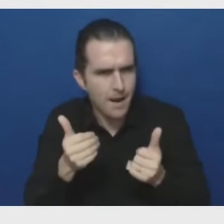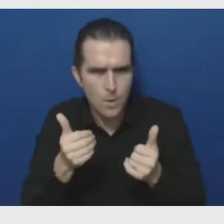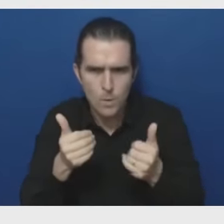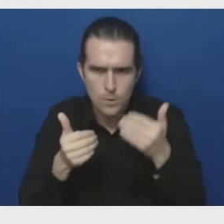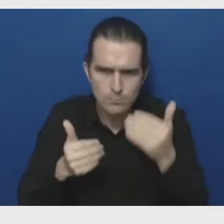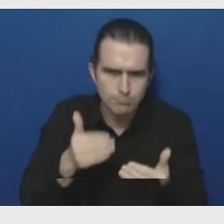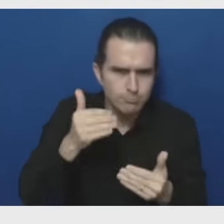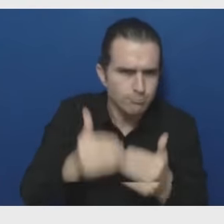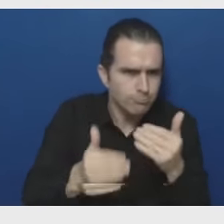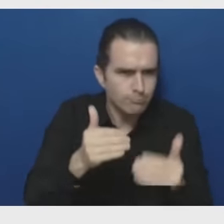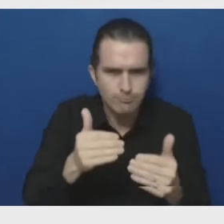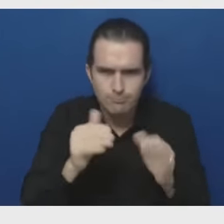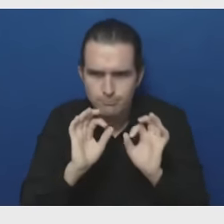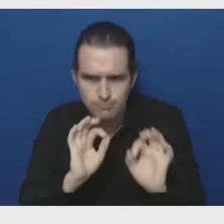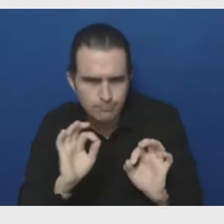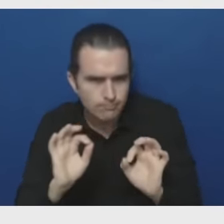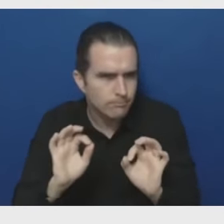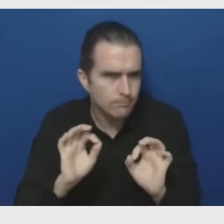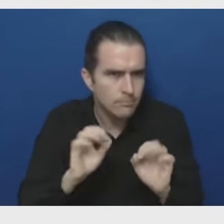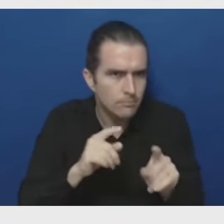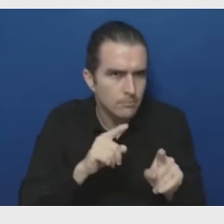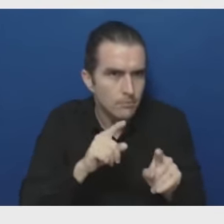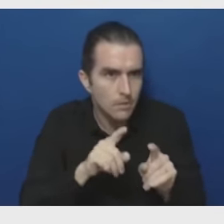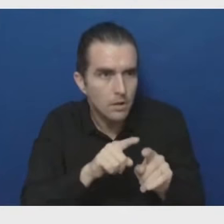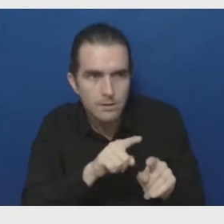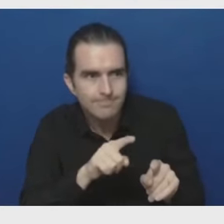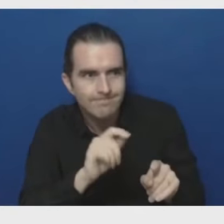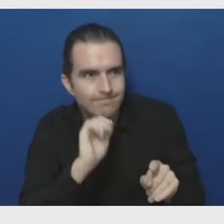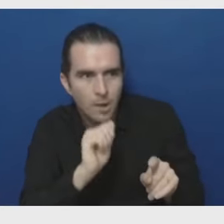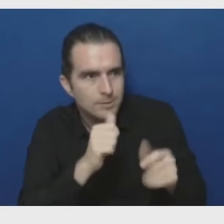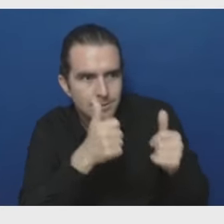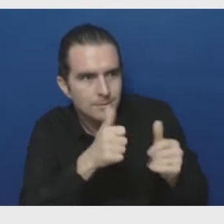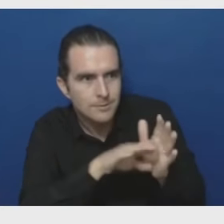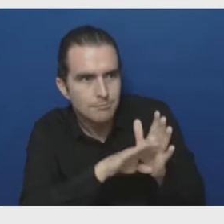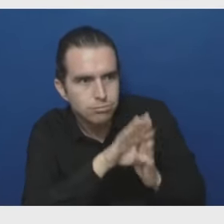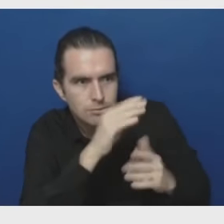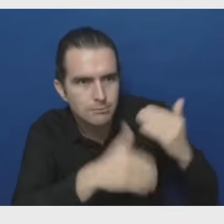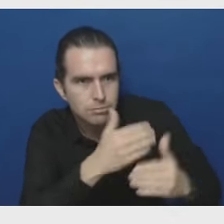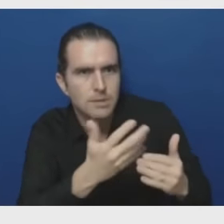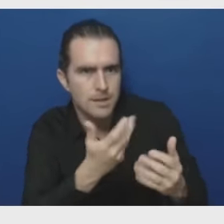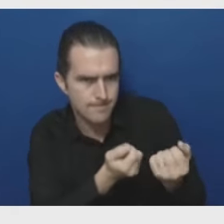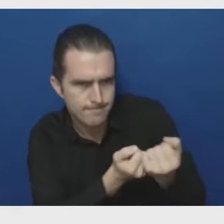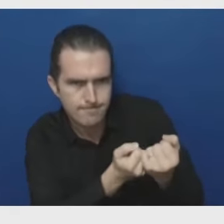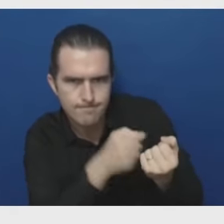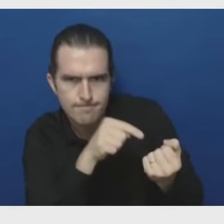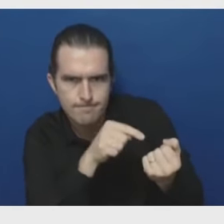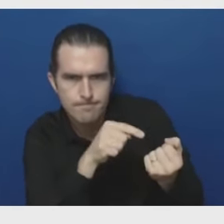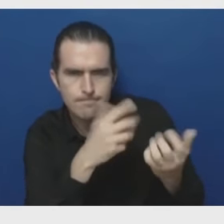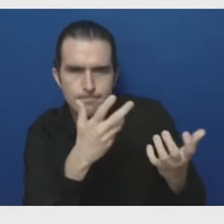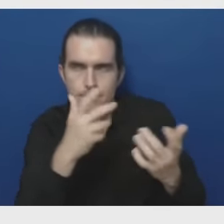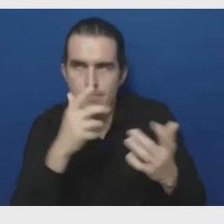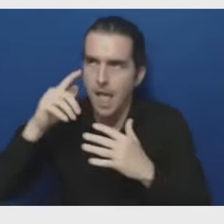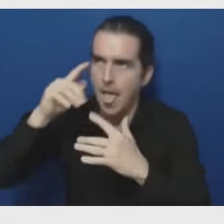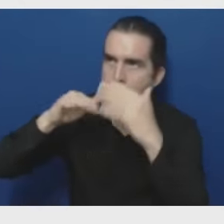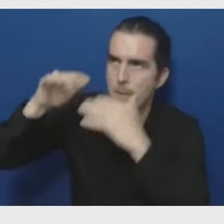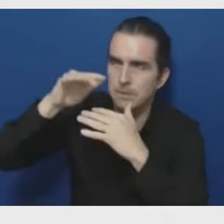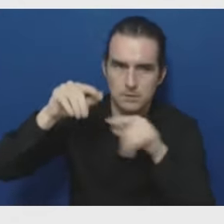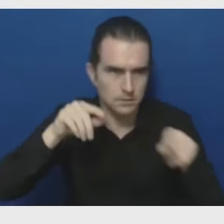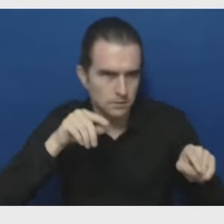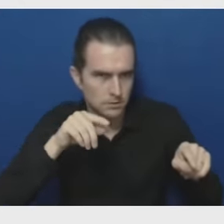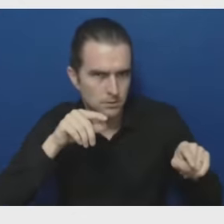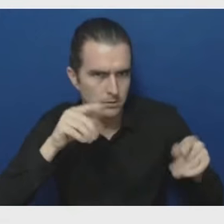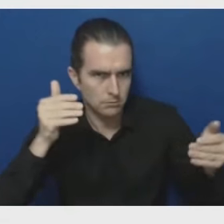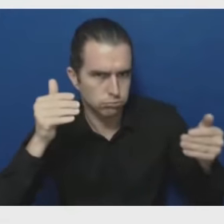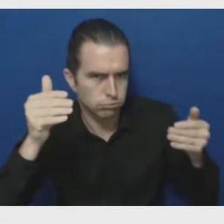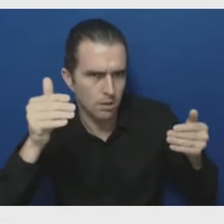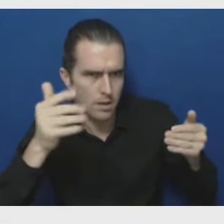production happens. So we have something to teach people about the value of life, which is about your needs and not necessarily your wants, because